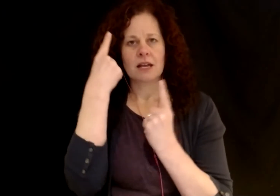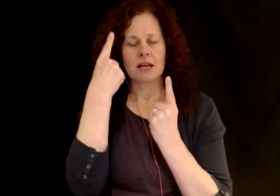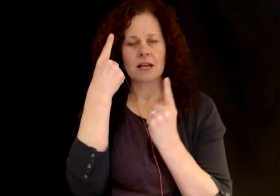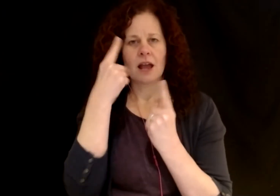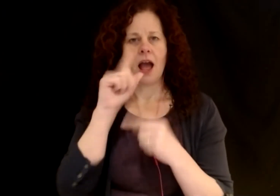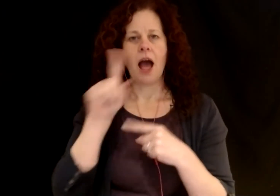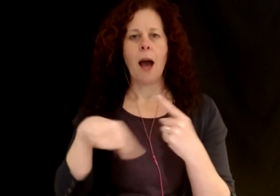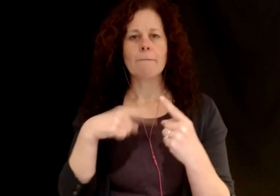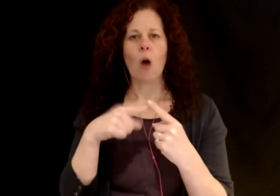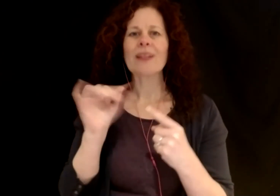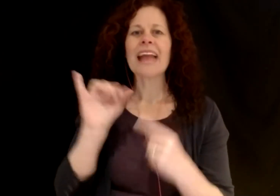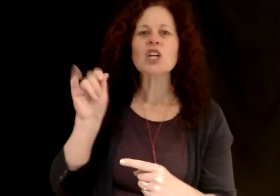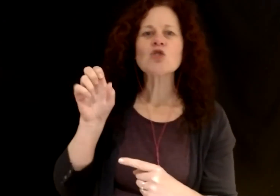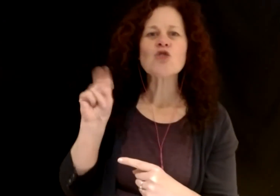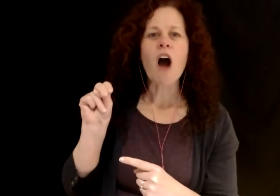John talked about